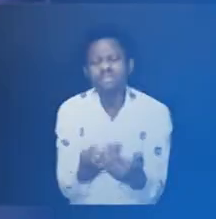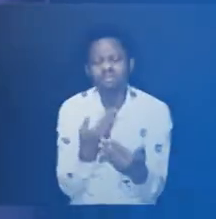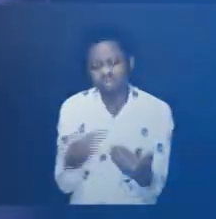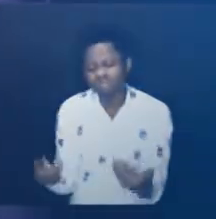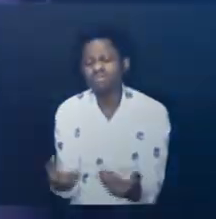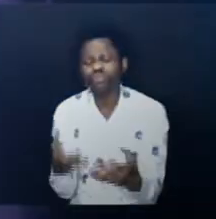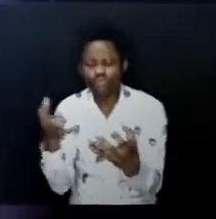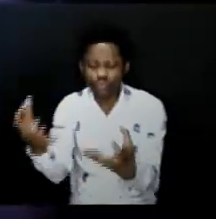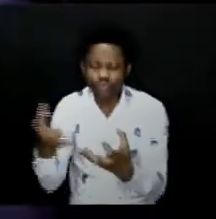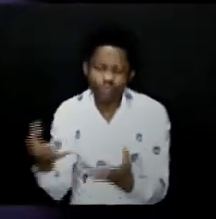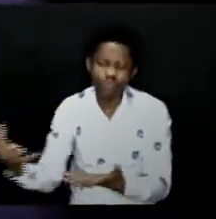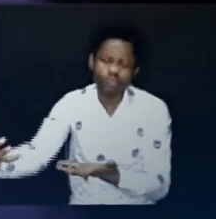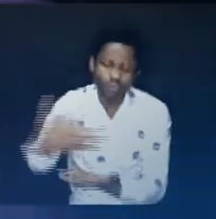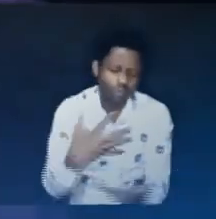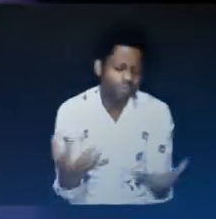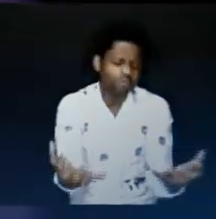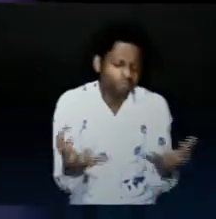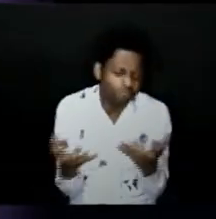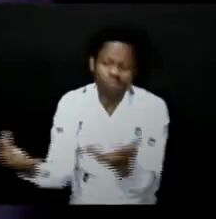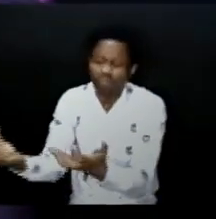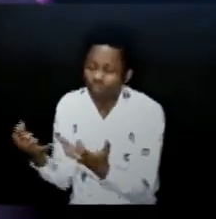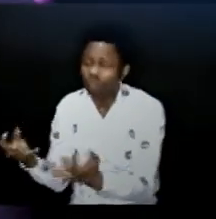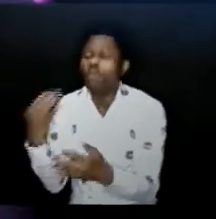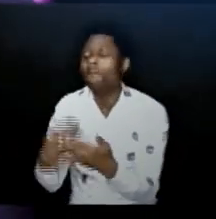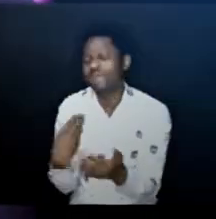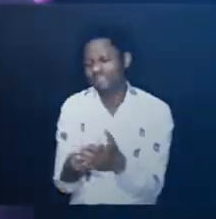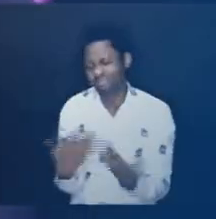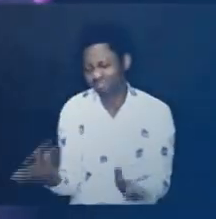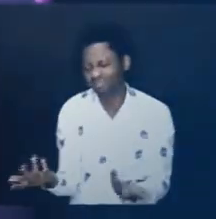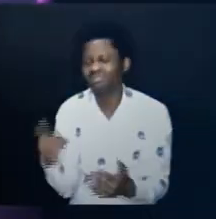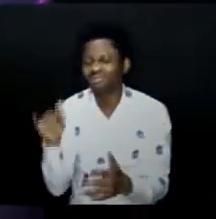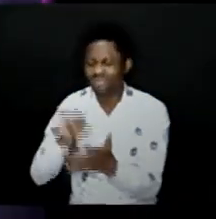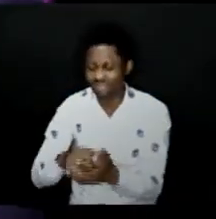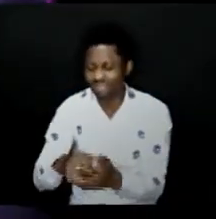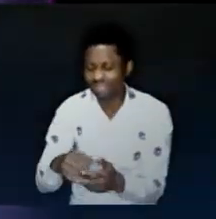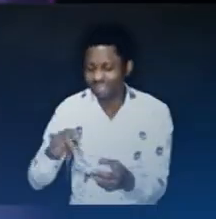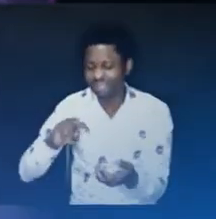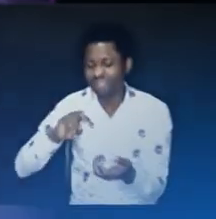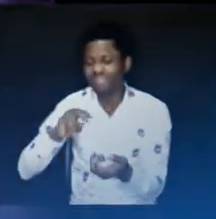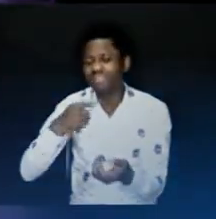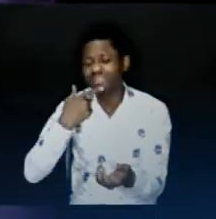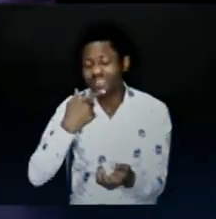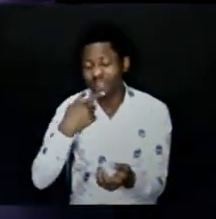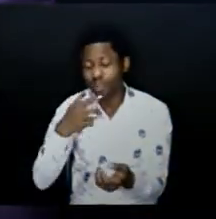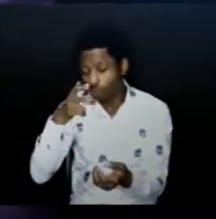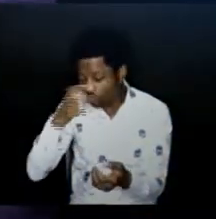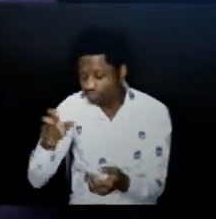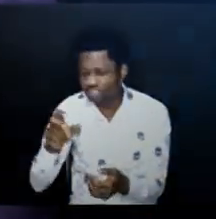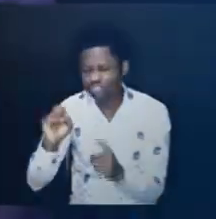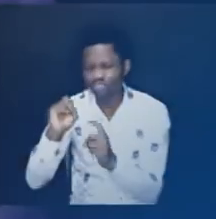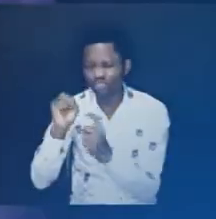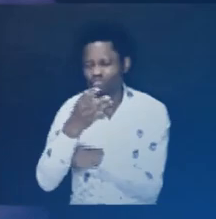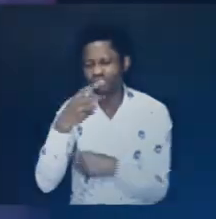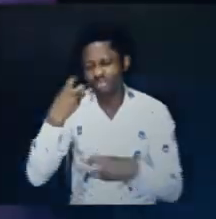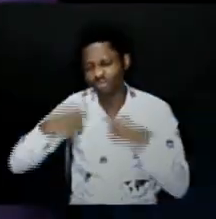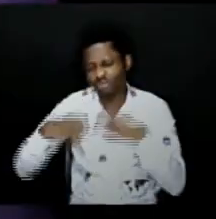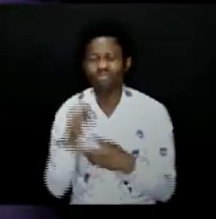possessions. And we say that corruption is a social canker. It's